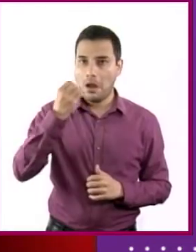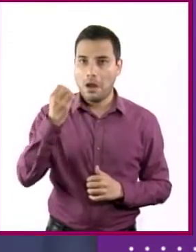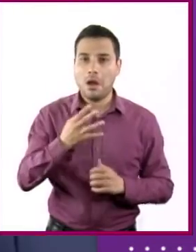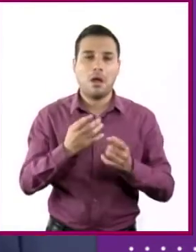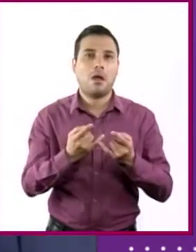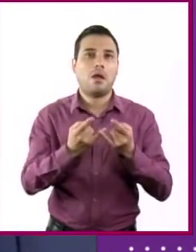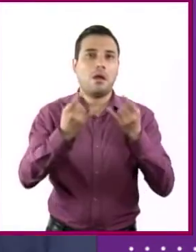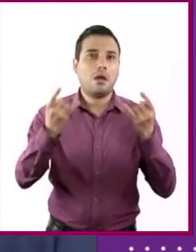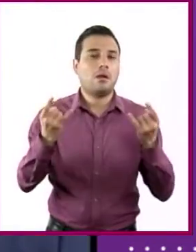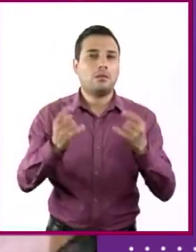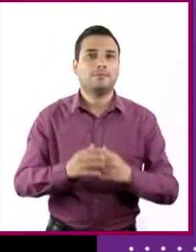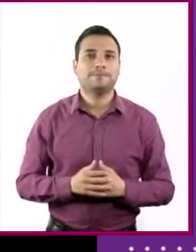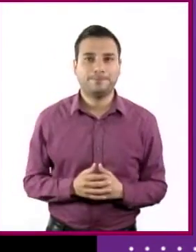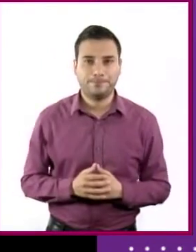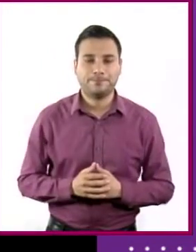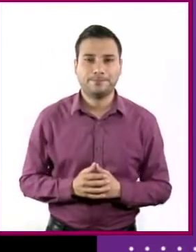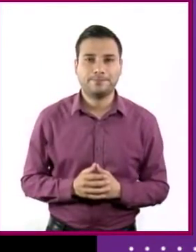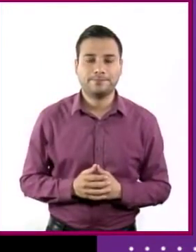incredible!